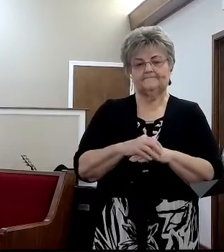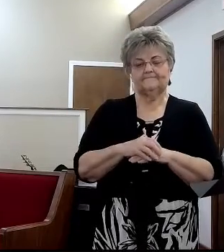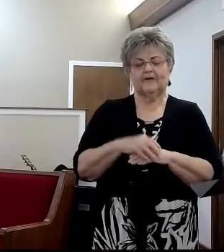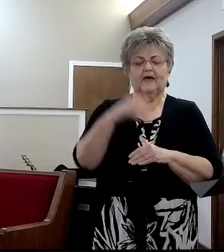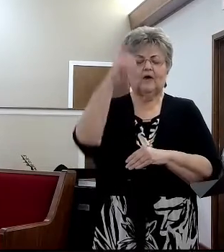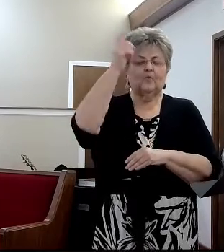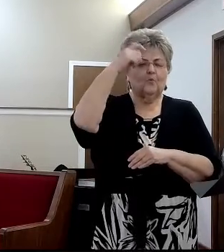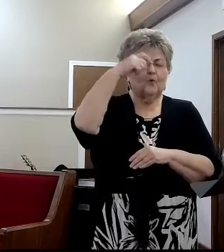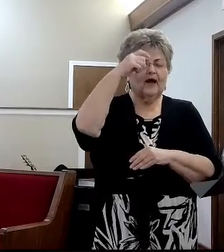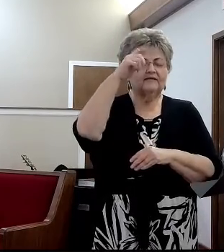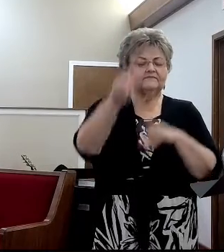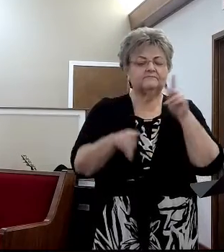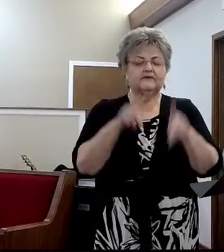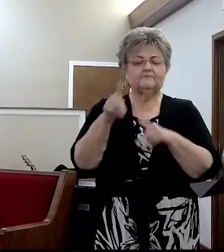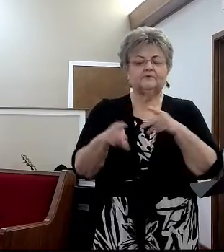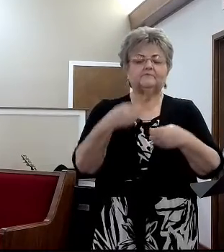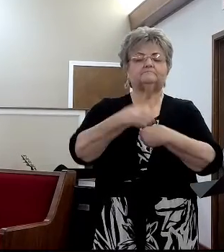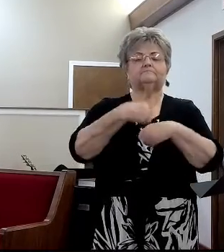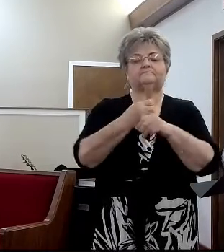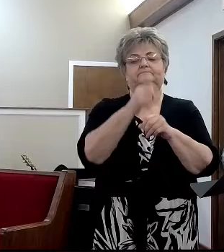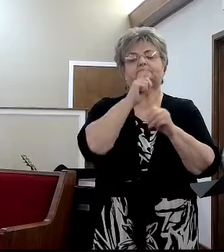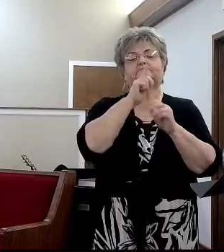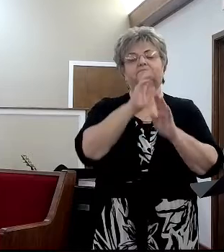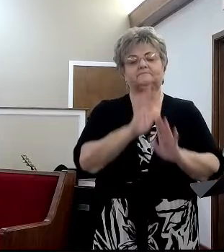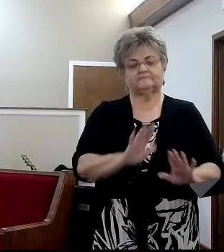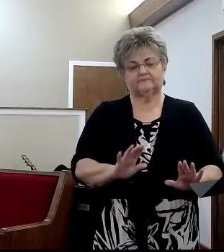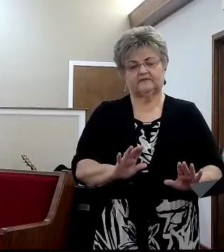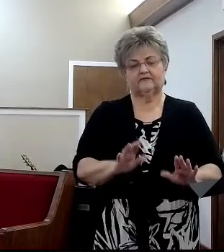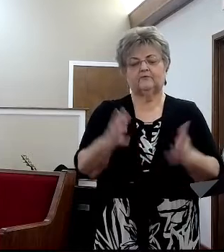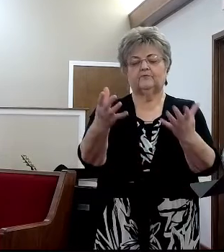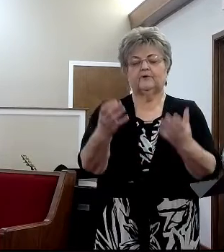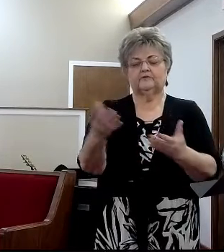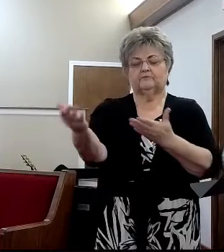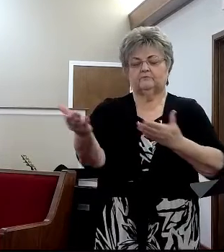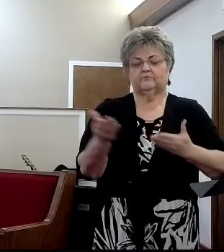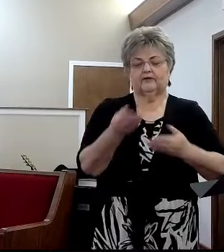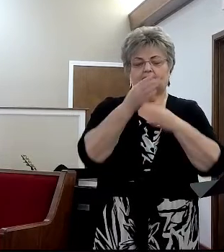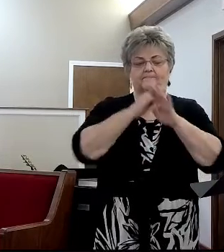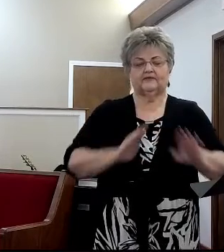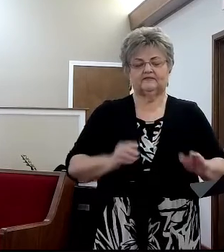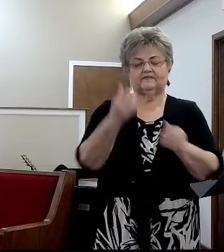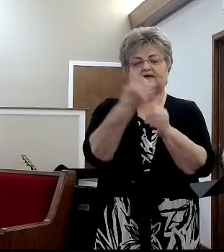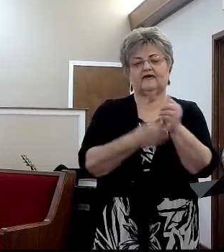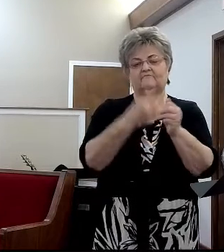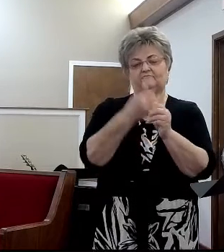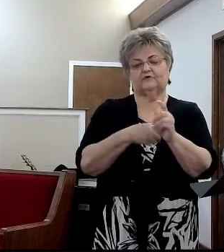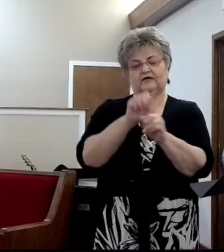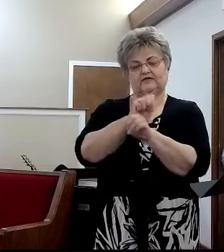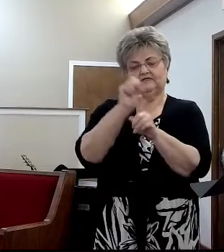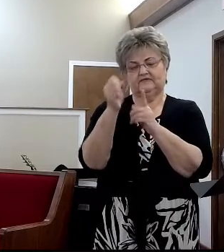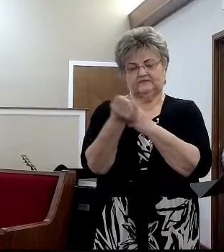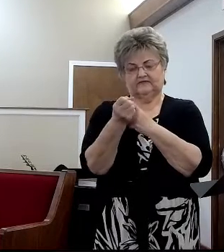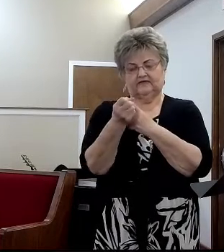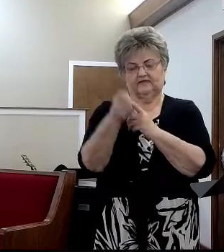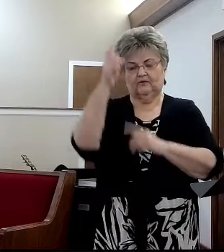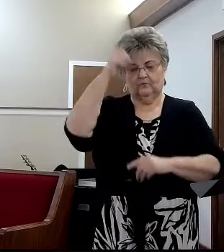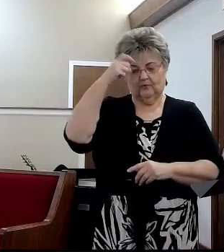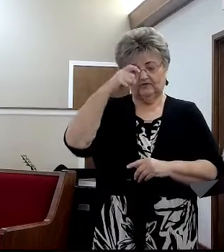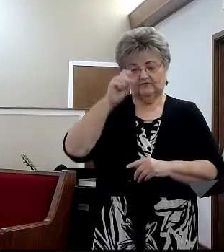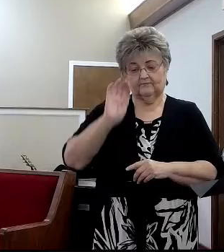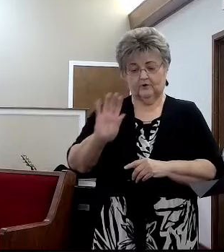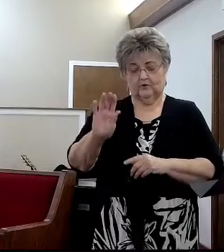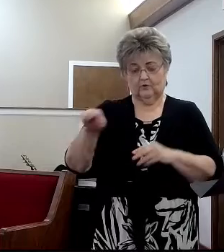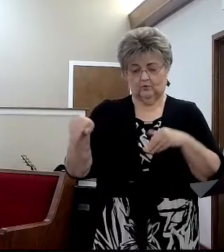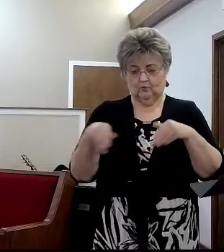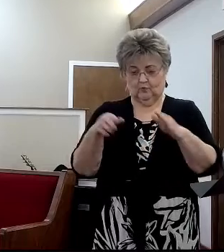Wise people are peacemakers who try to bring peace in every situation. It says it right here again. Her ways are ways of pleasantness,